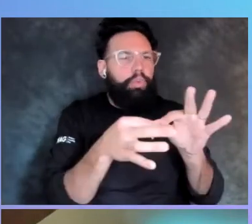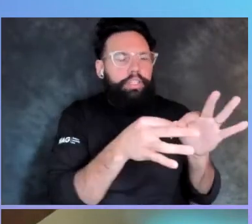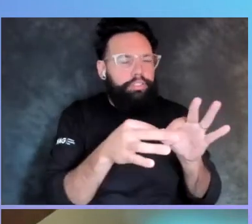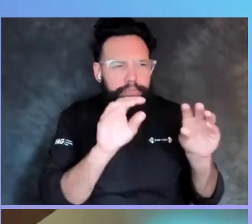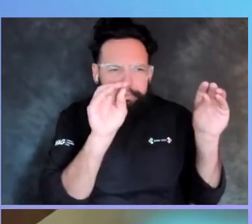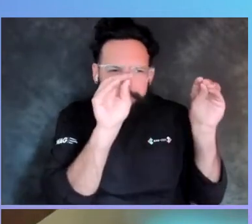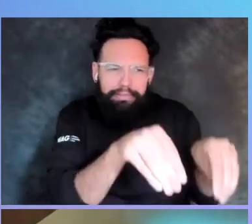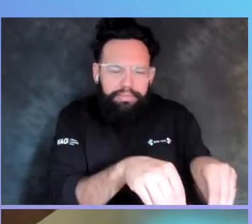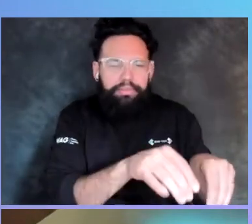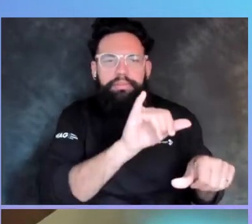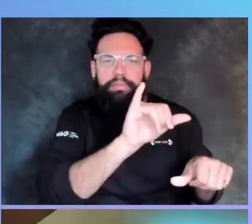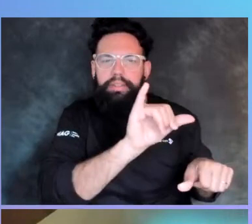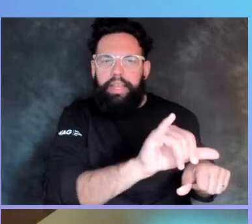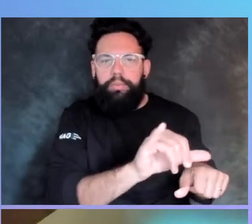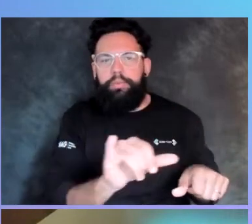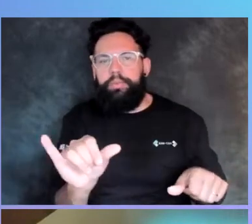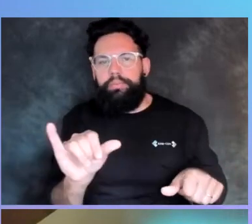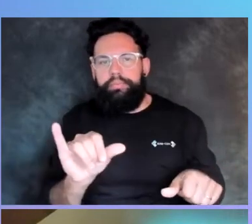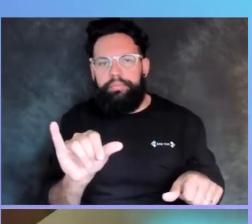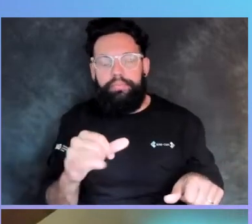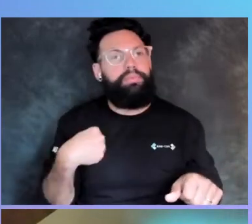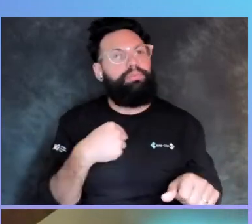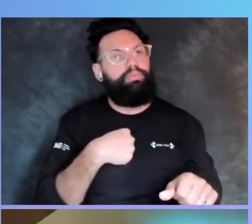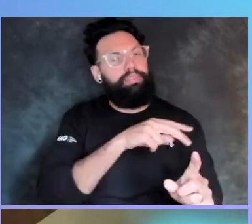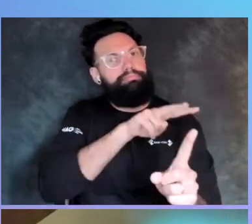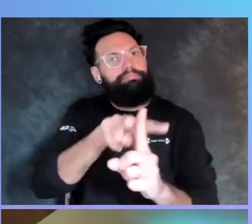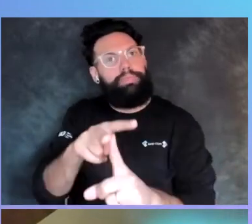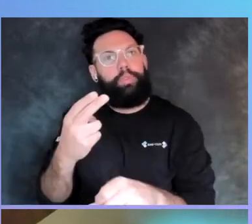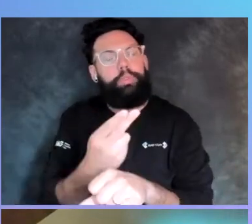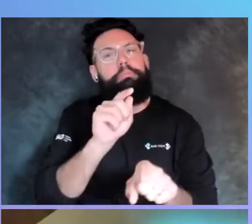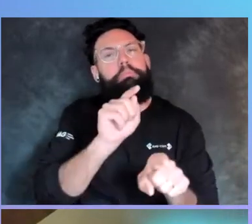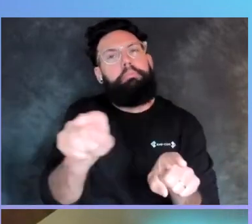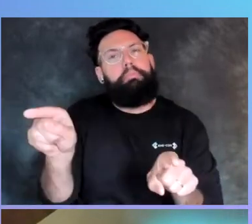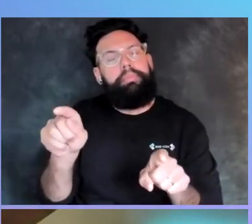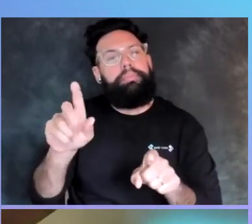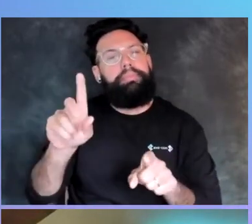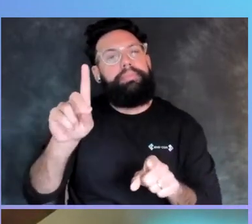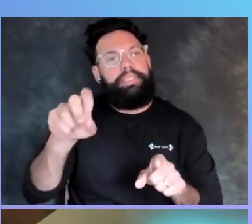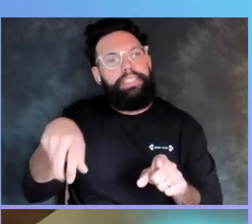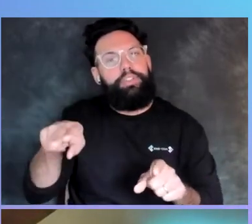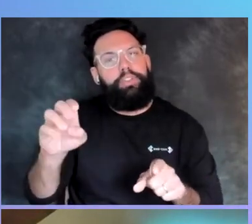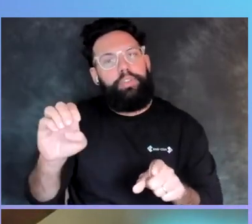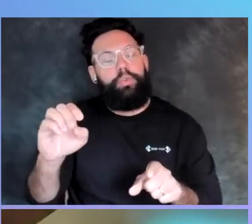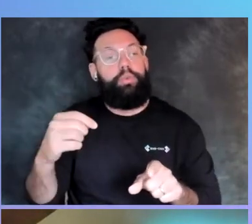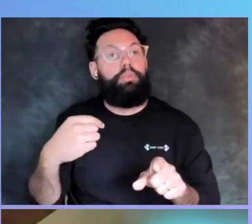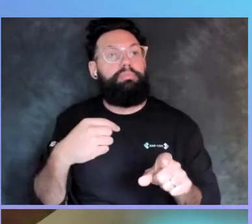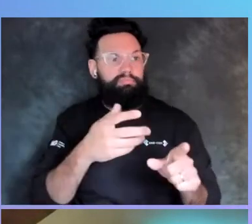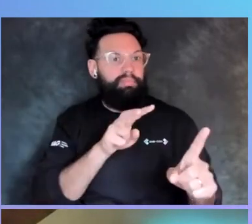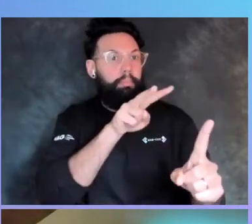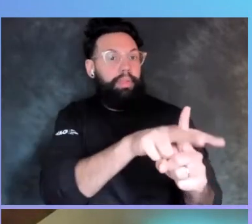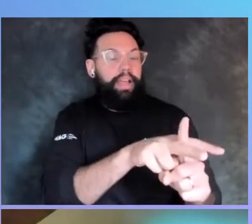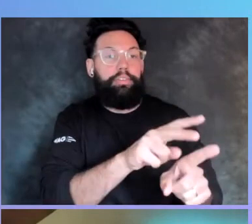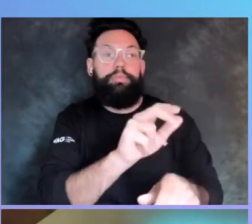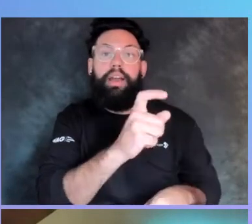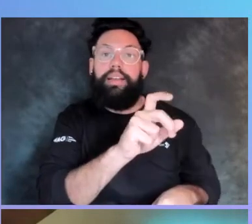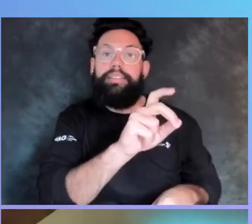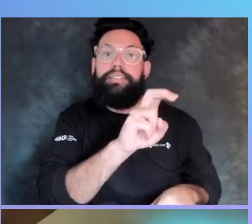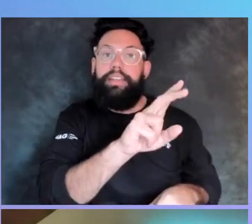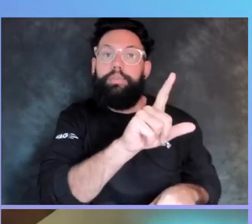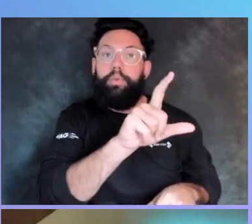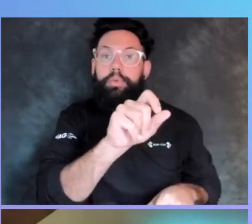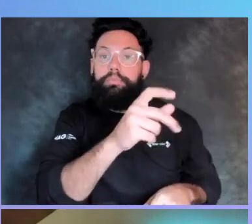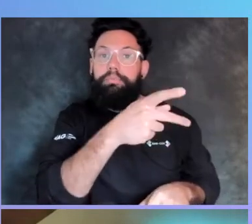capacity is already in use a few places at Deque. The first of those is in Axe DevTools Pro, where we have a number of intelligent guided